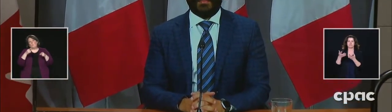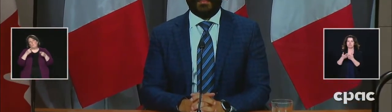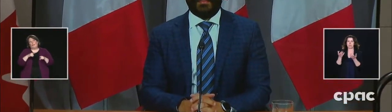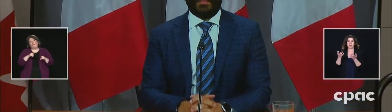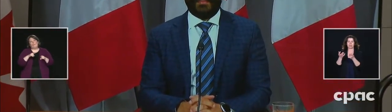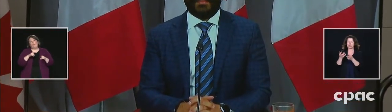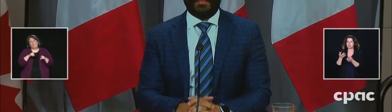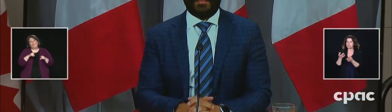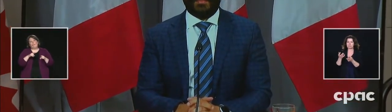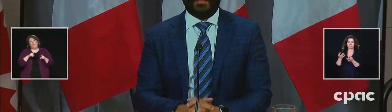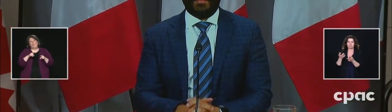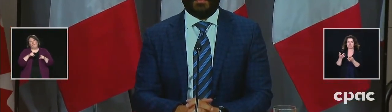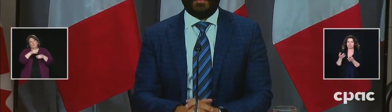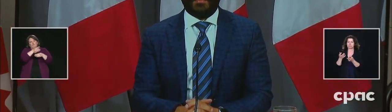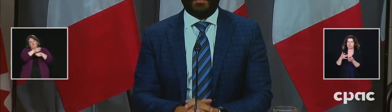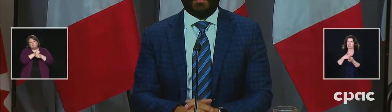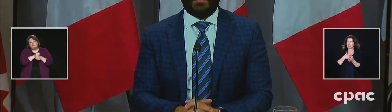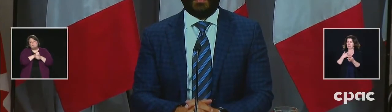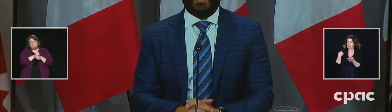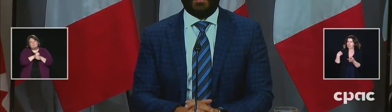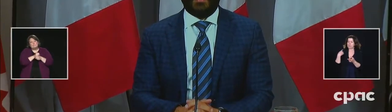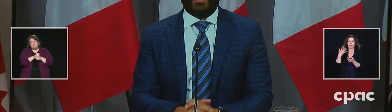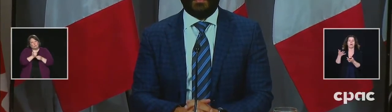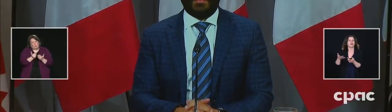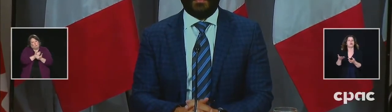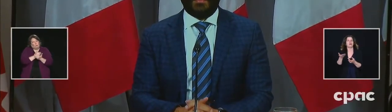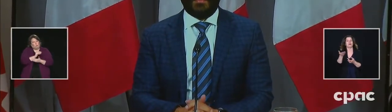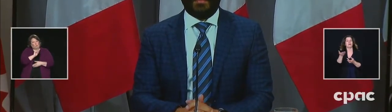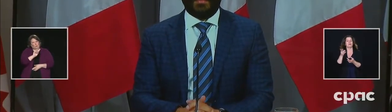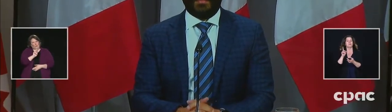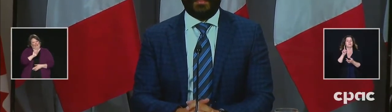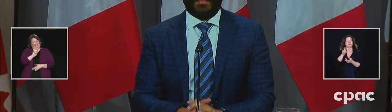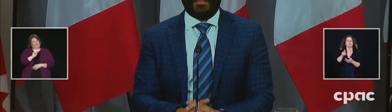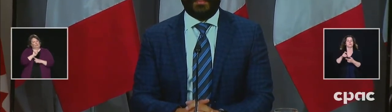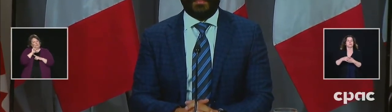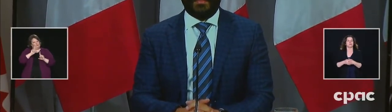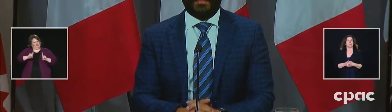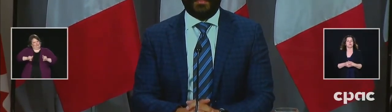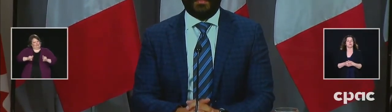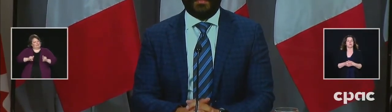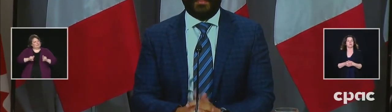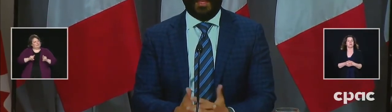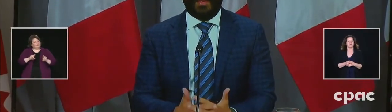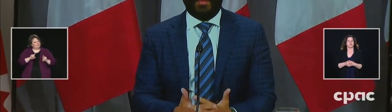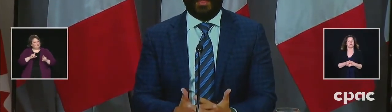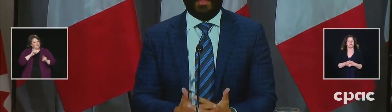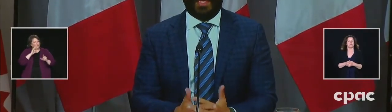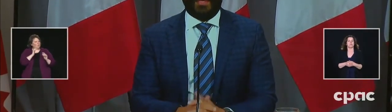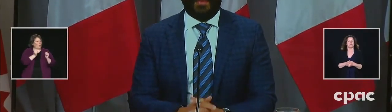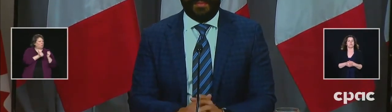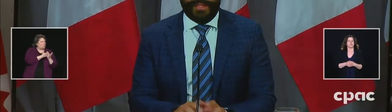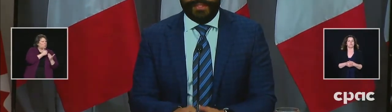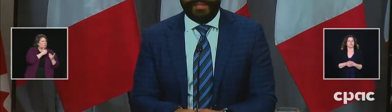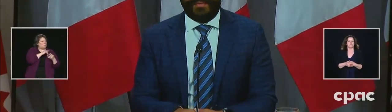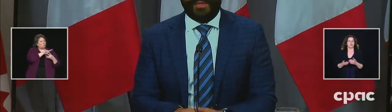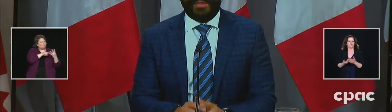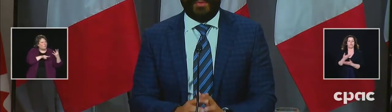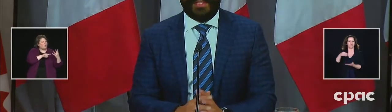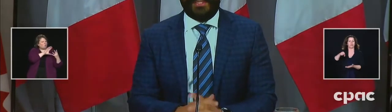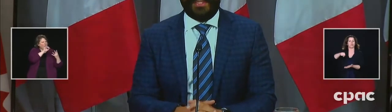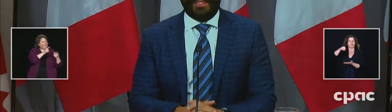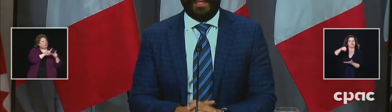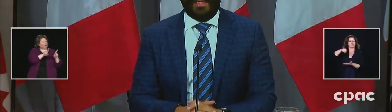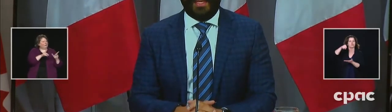rapid testing kits actually in use in Canada with these new research agreements and all this? Well, thank you very much for